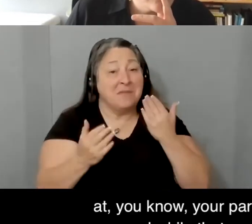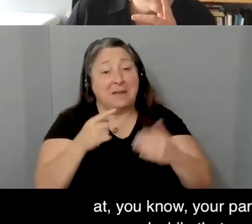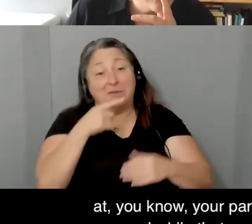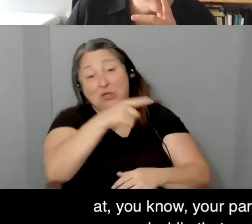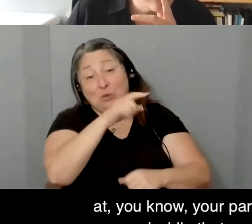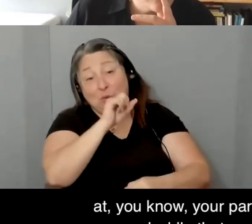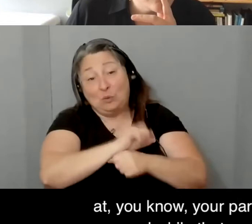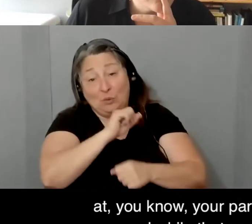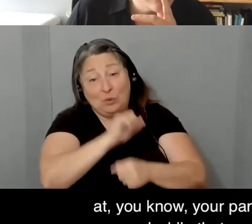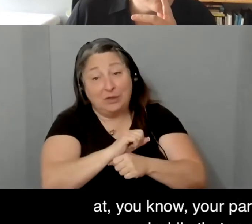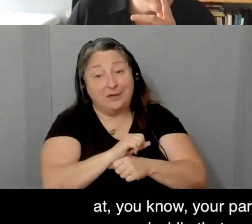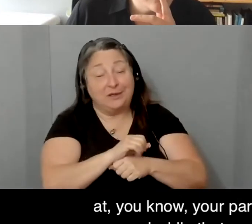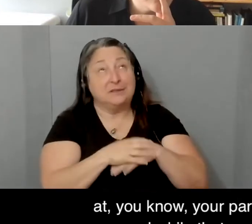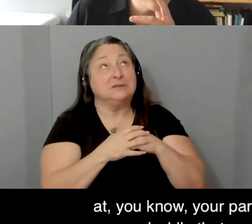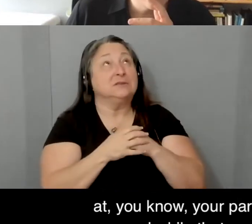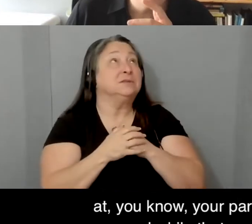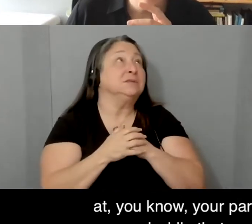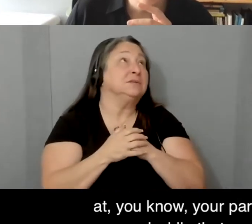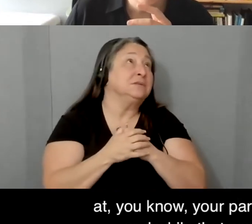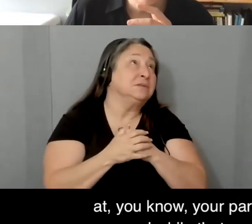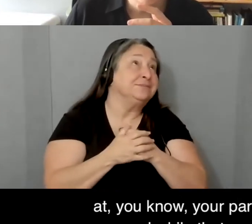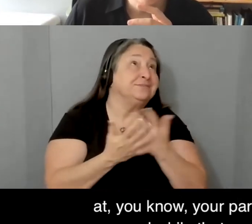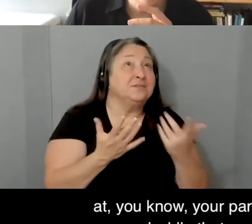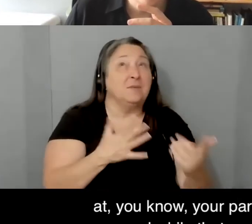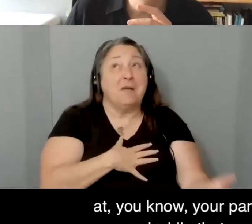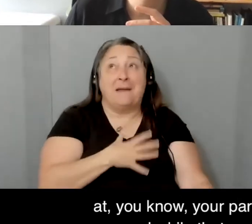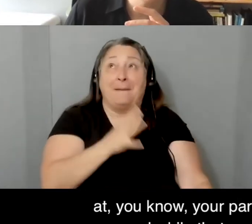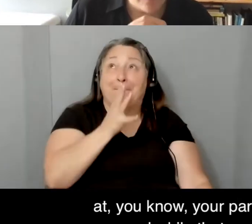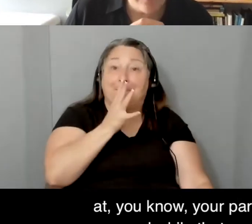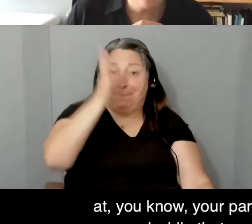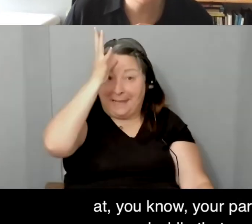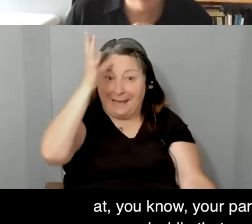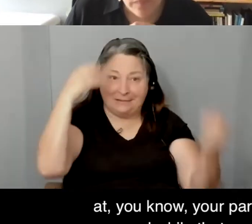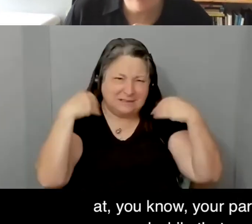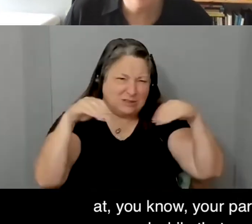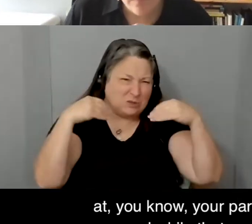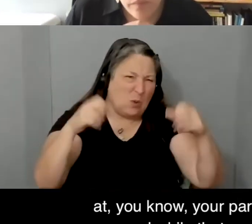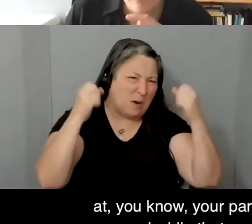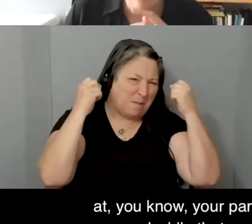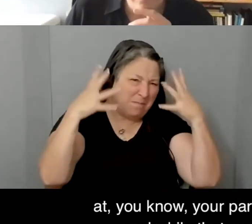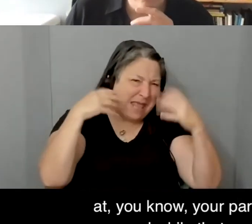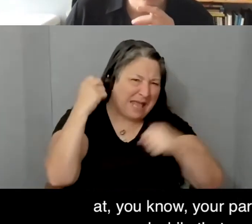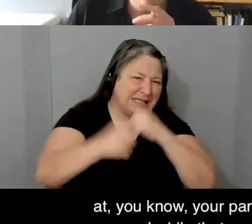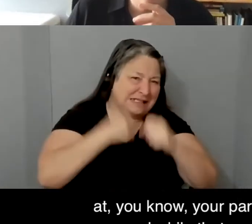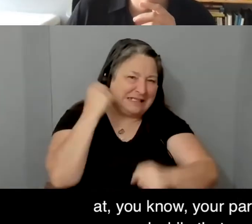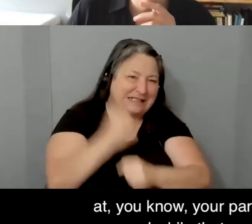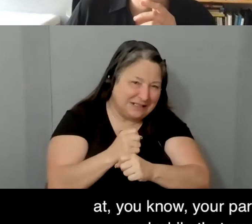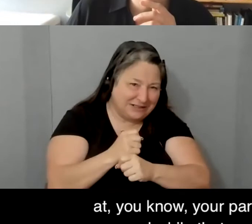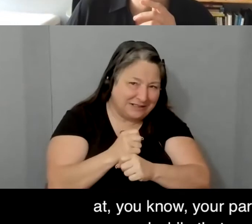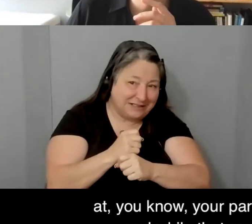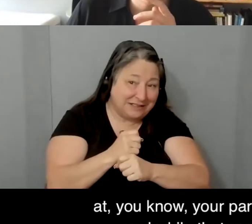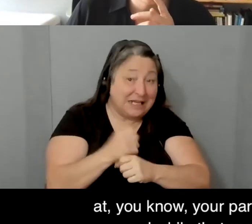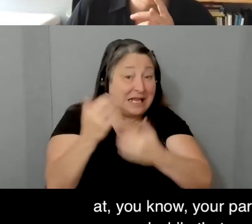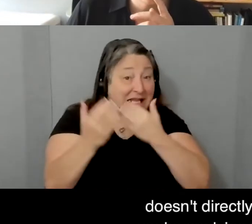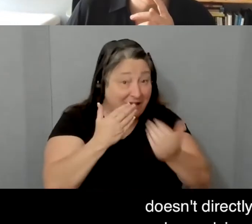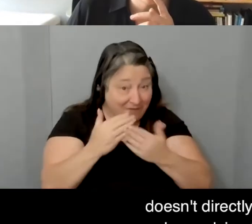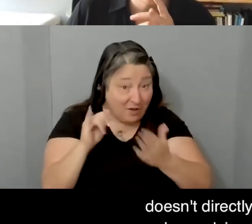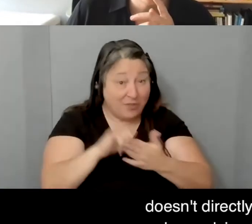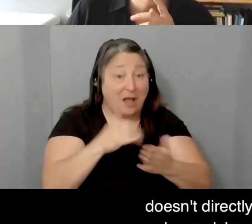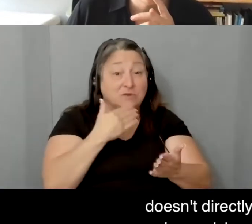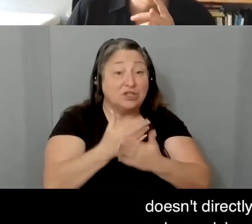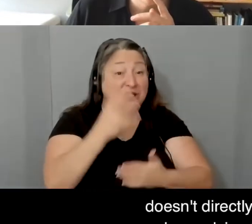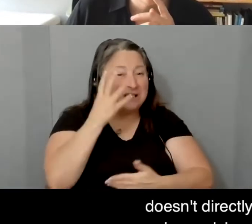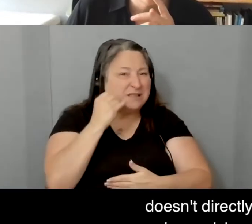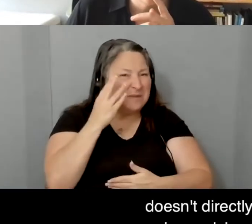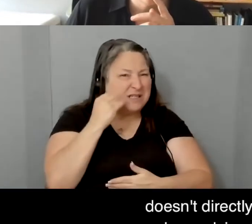at, your parents' store for many, many years. And while that was a really good experience, it doesn't